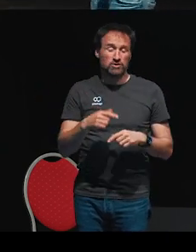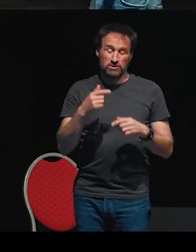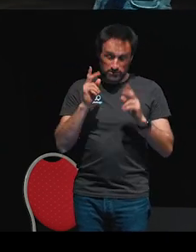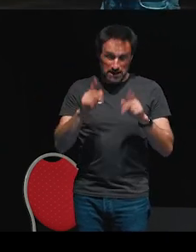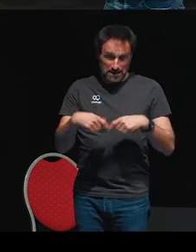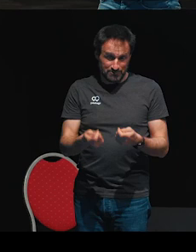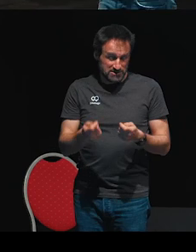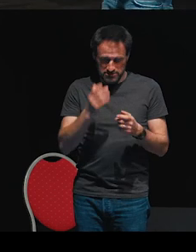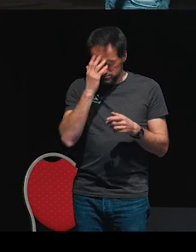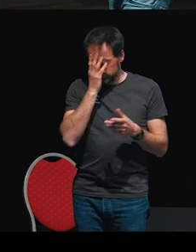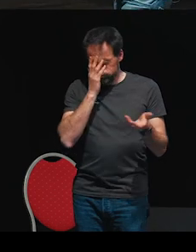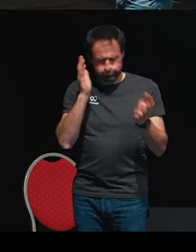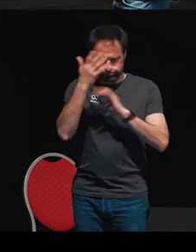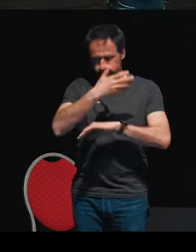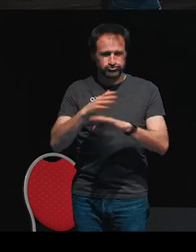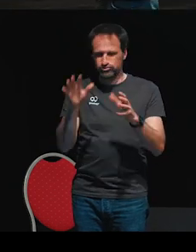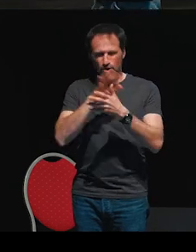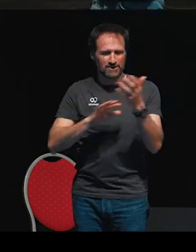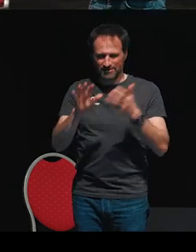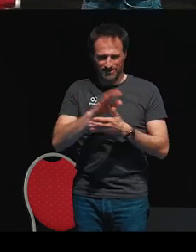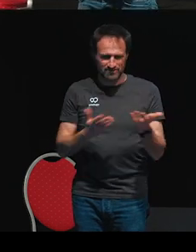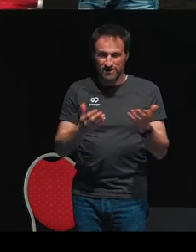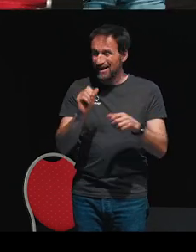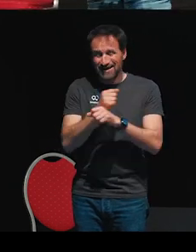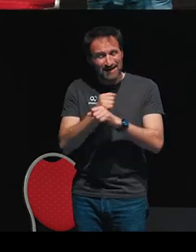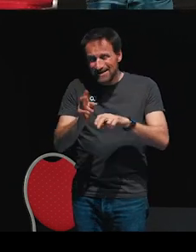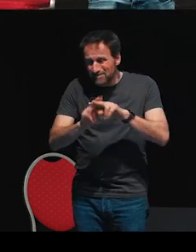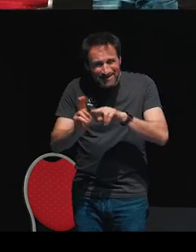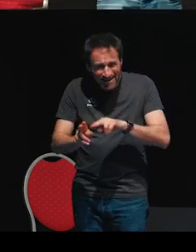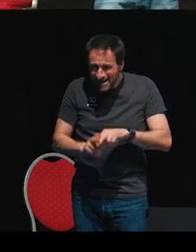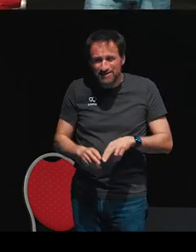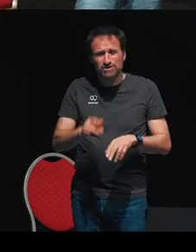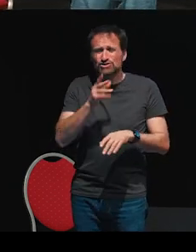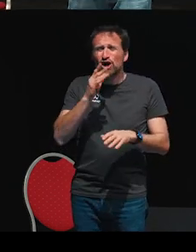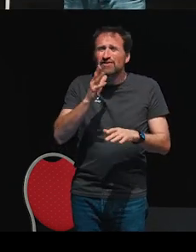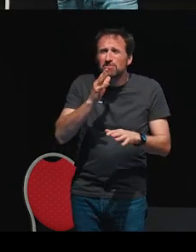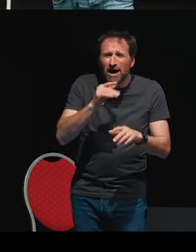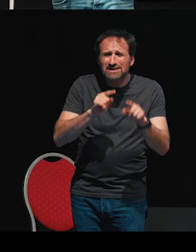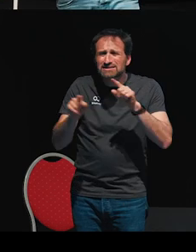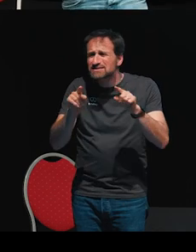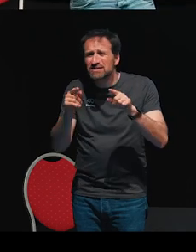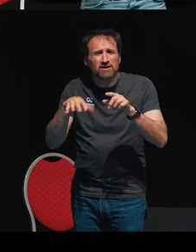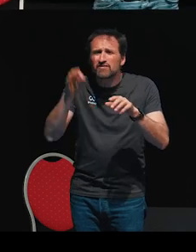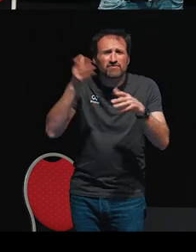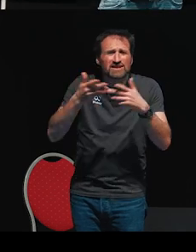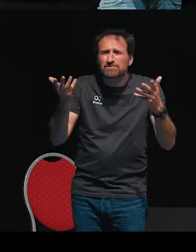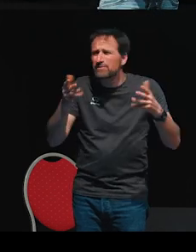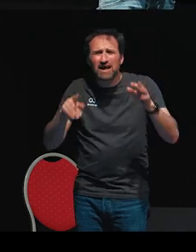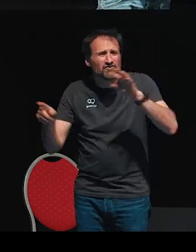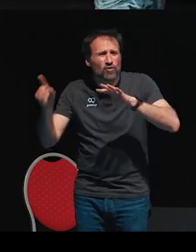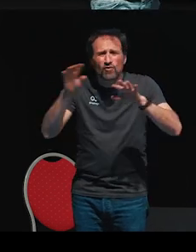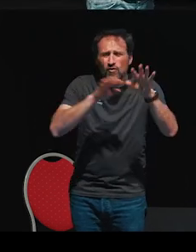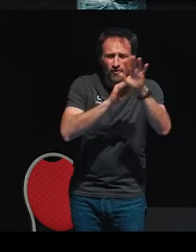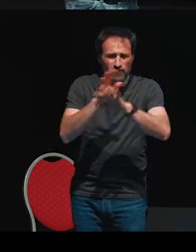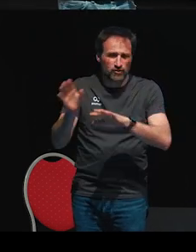mess. It's unmaintainable, you will have so many bugs that you will not find anymore. So what I really, really recommend